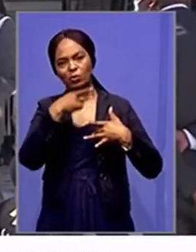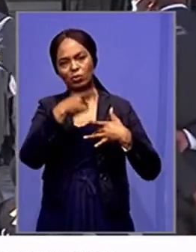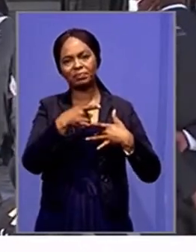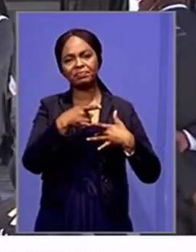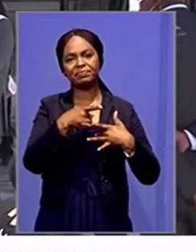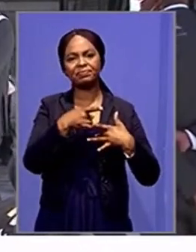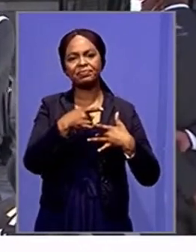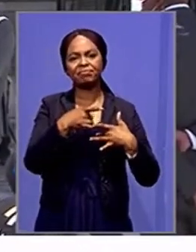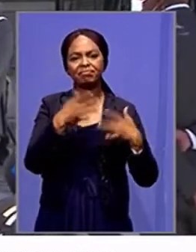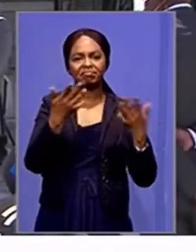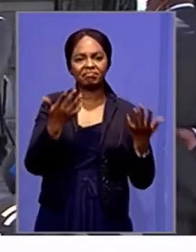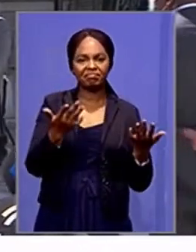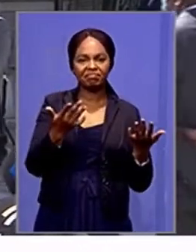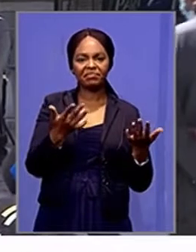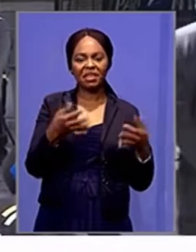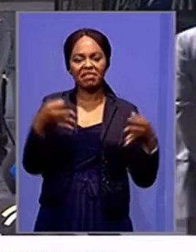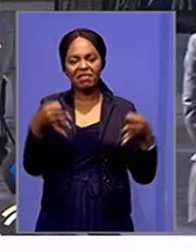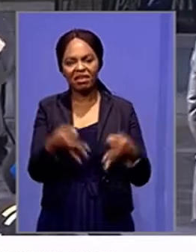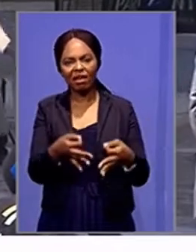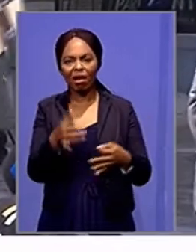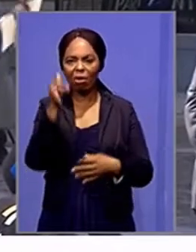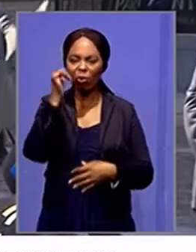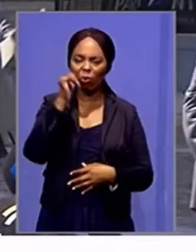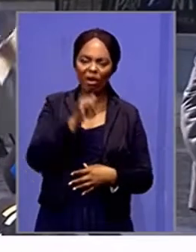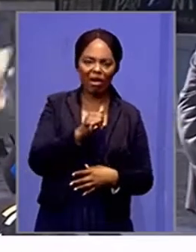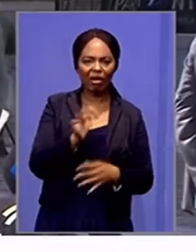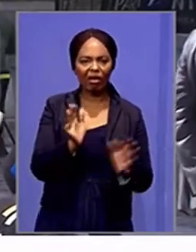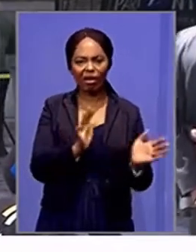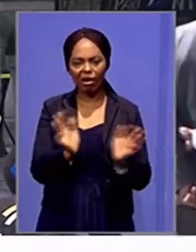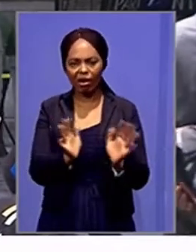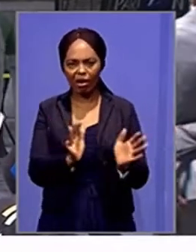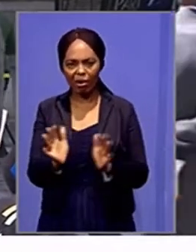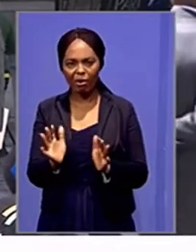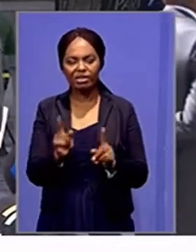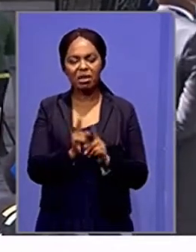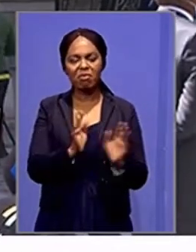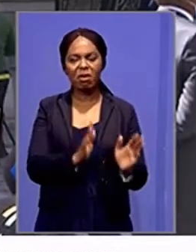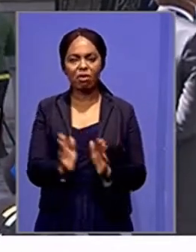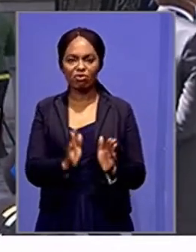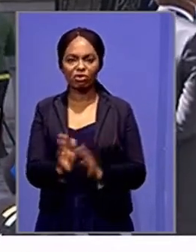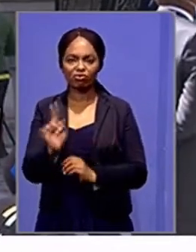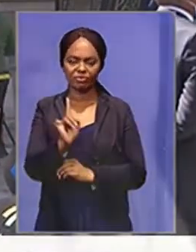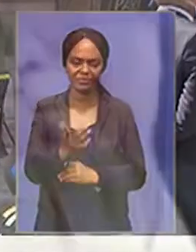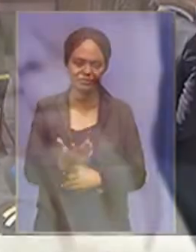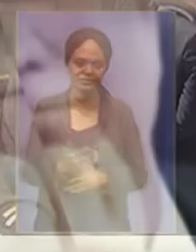details of his funeral and what they have in mind.